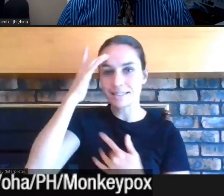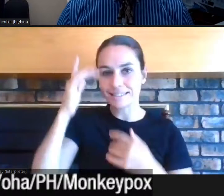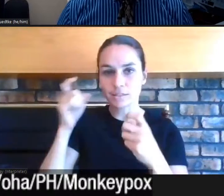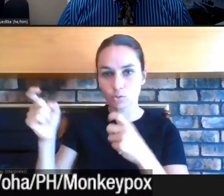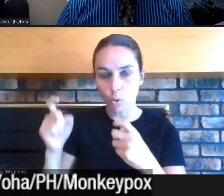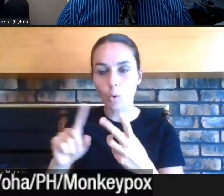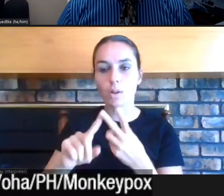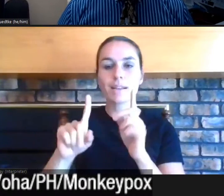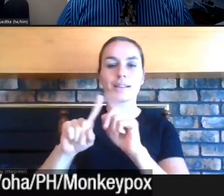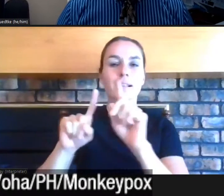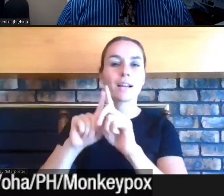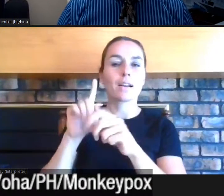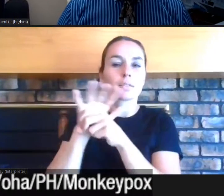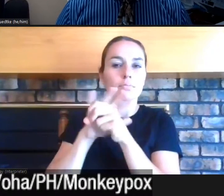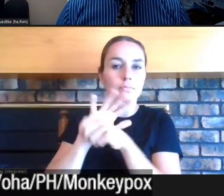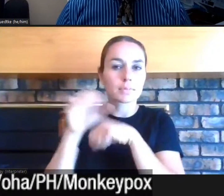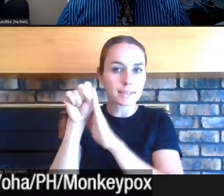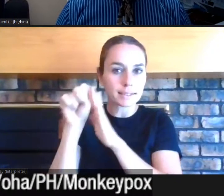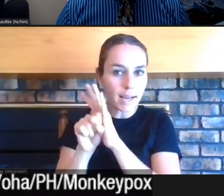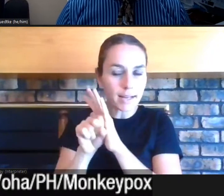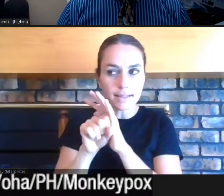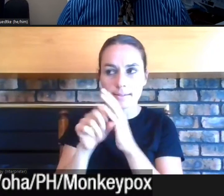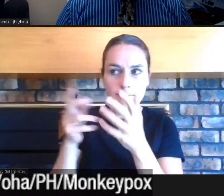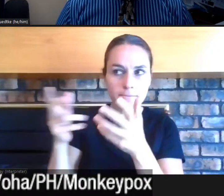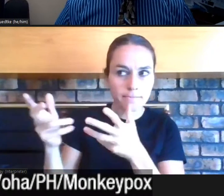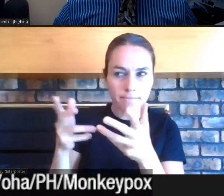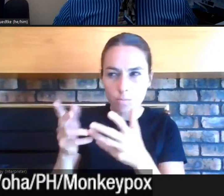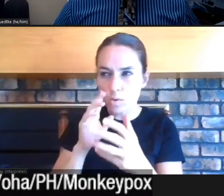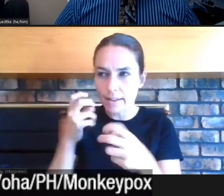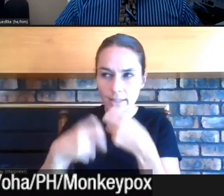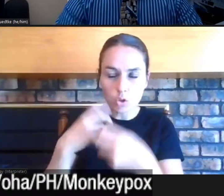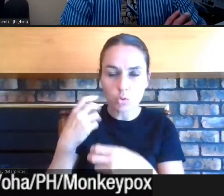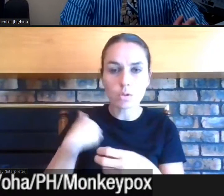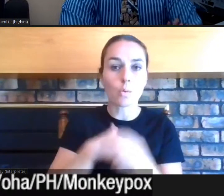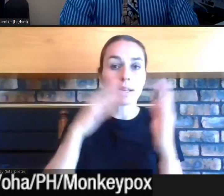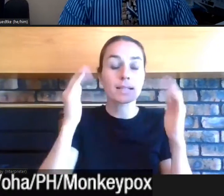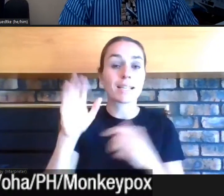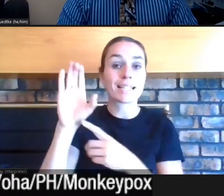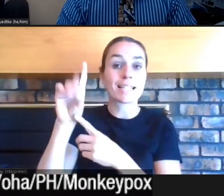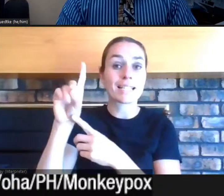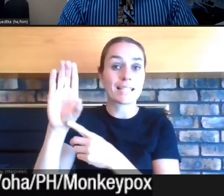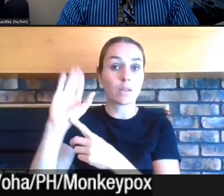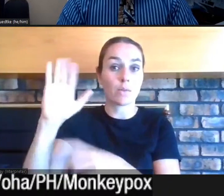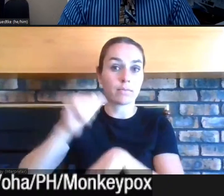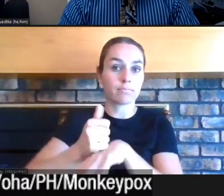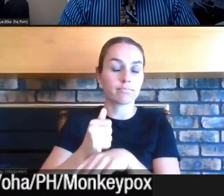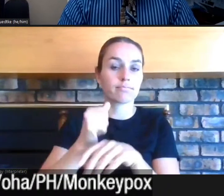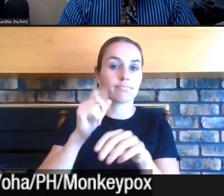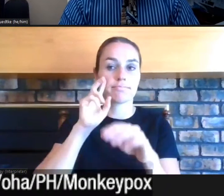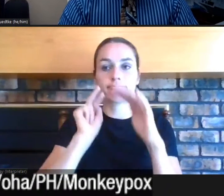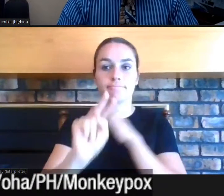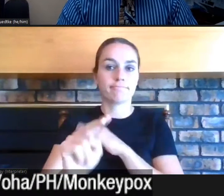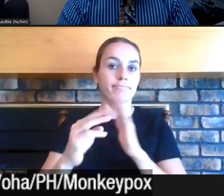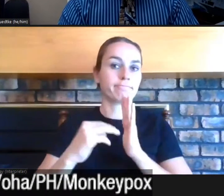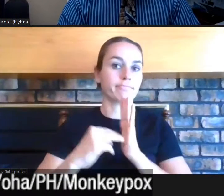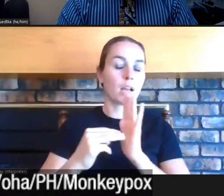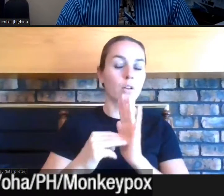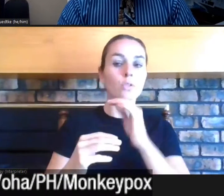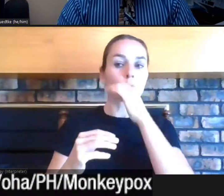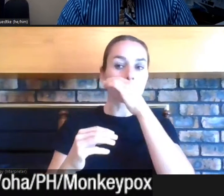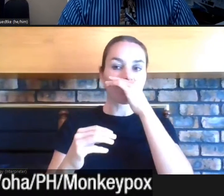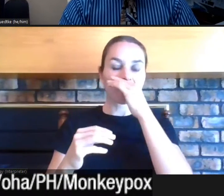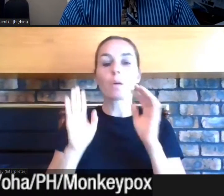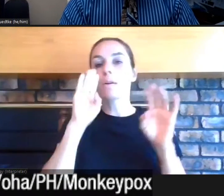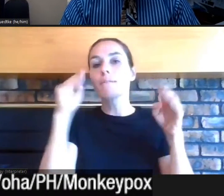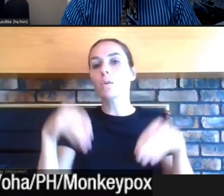about those issues. We anticipate some modeling coming from the CDC that will get down to the state level, that will focus on the communities we're